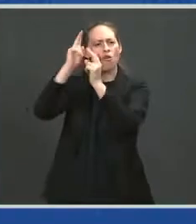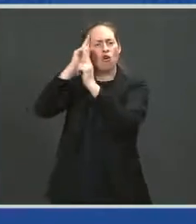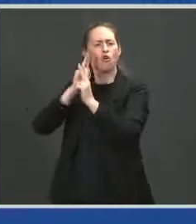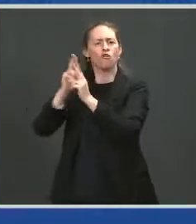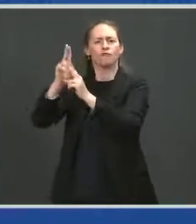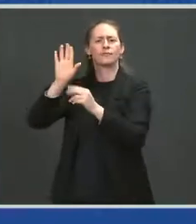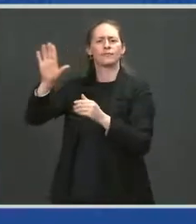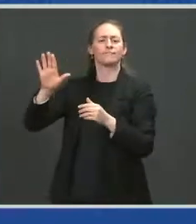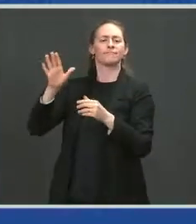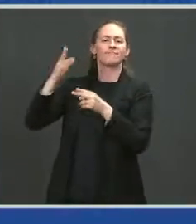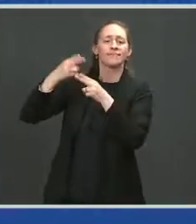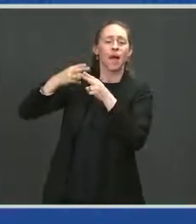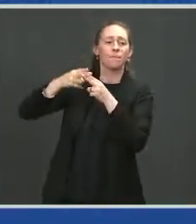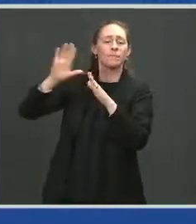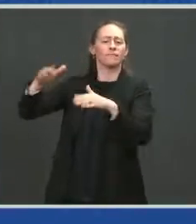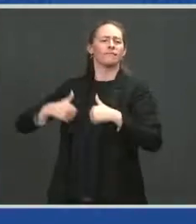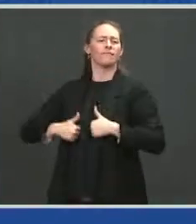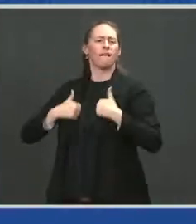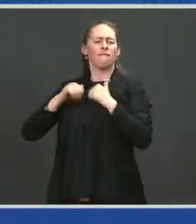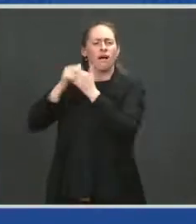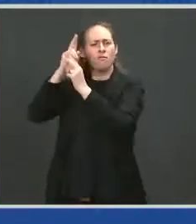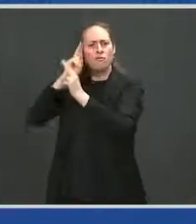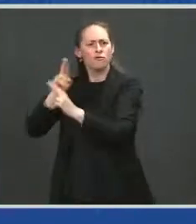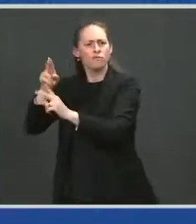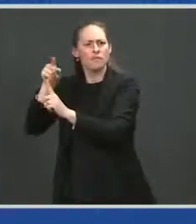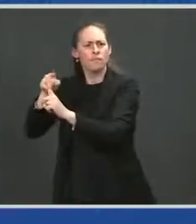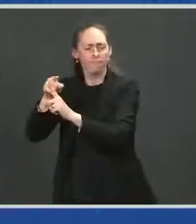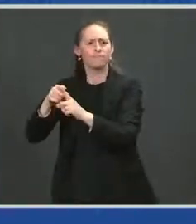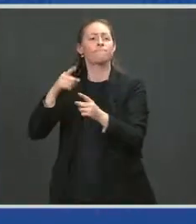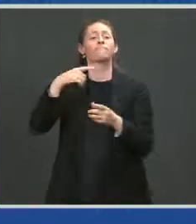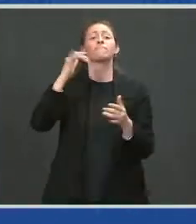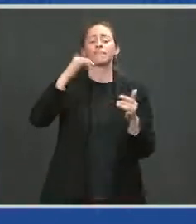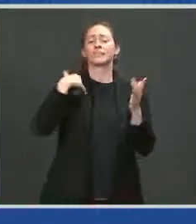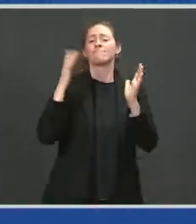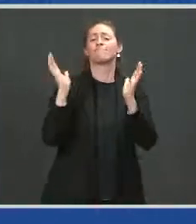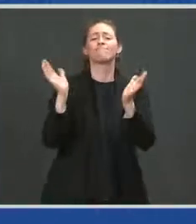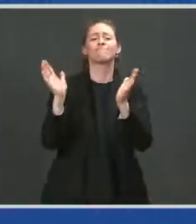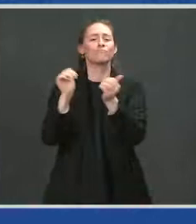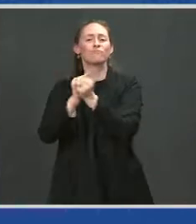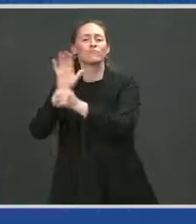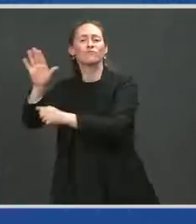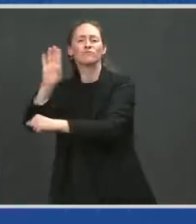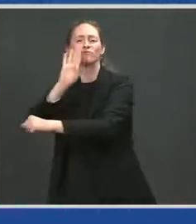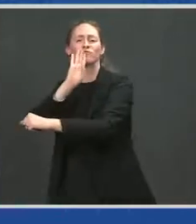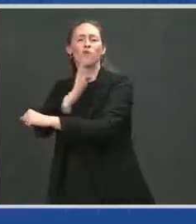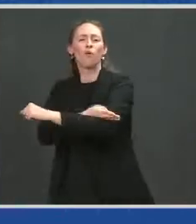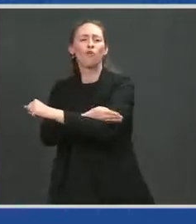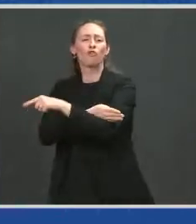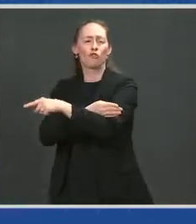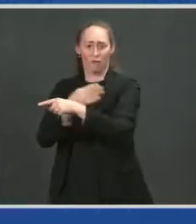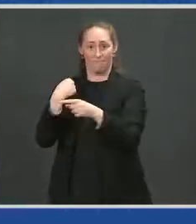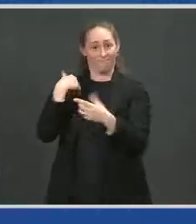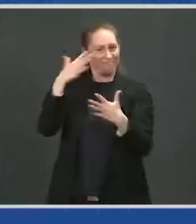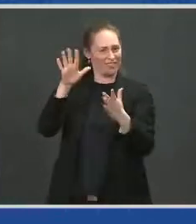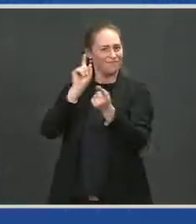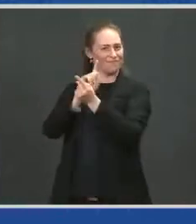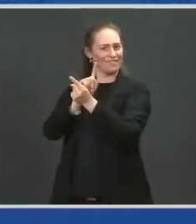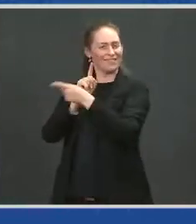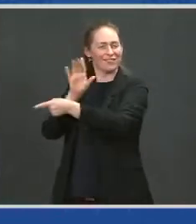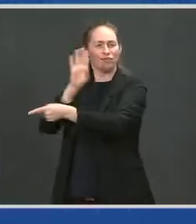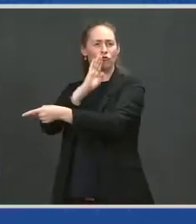to Gianna, George's young daughter, again. When I met her last year, I've said this before, at George's